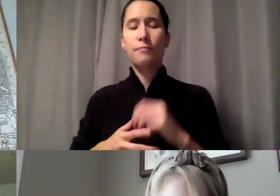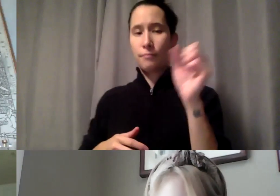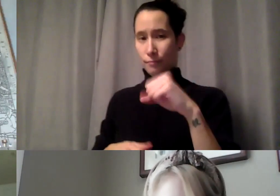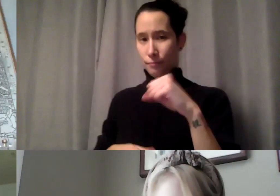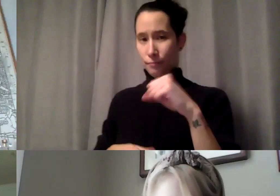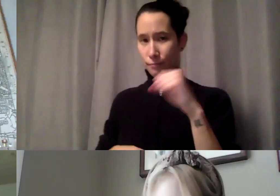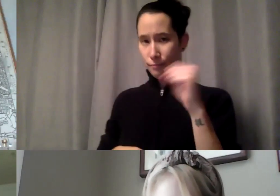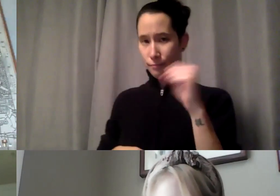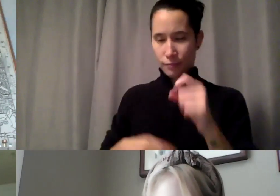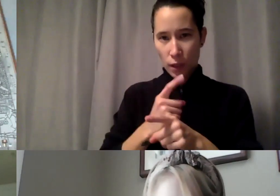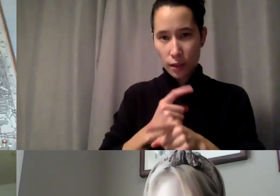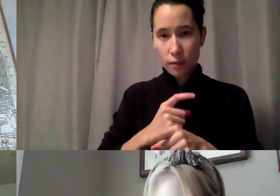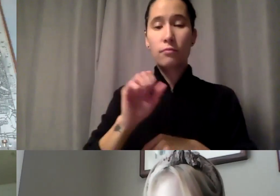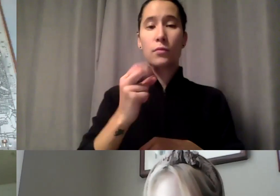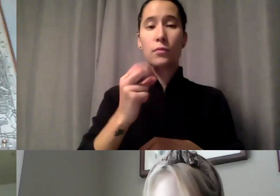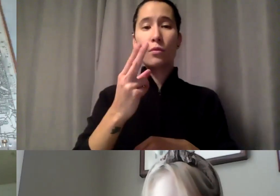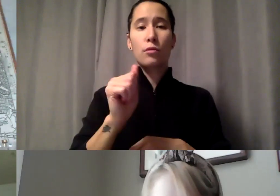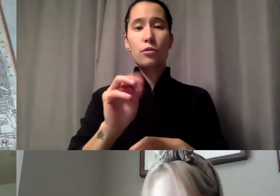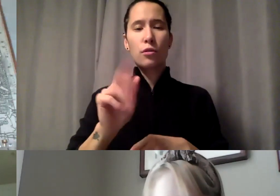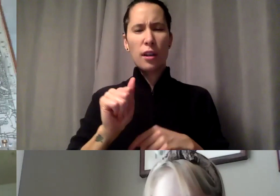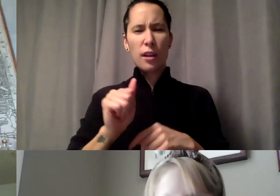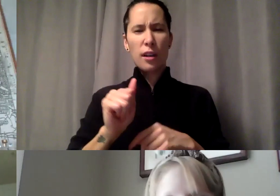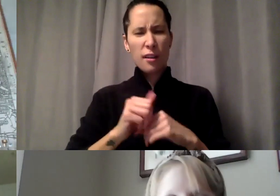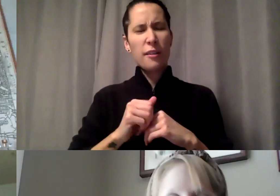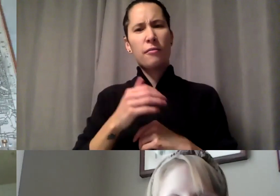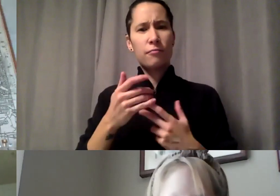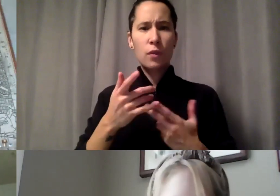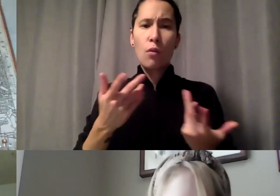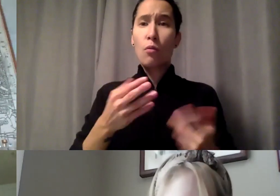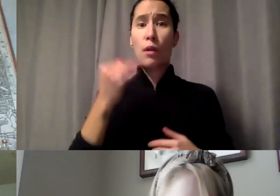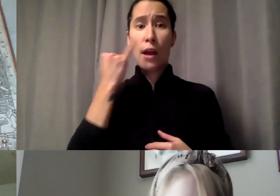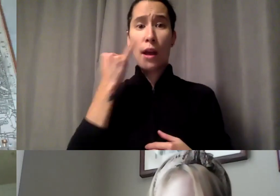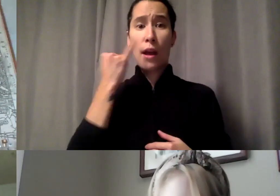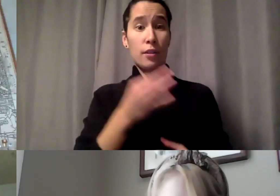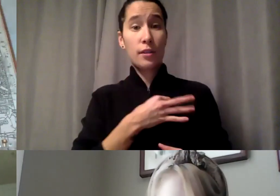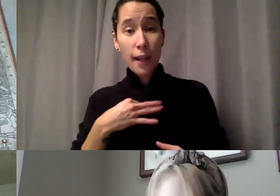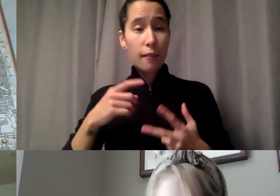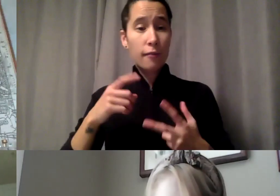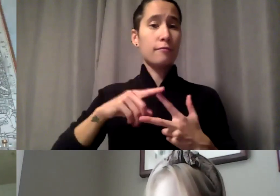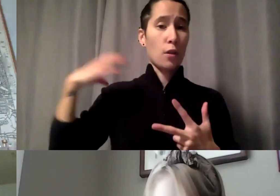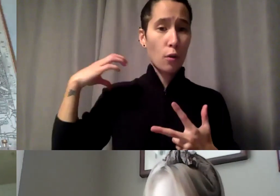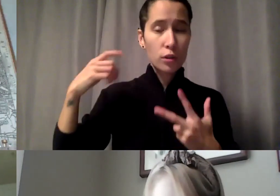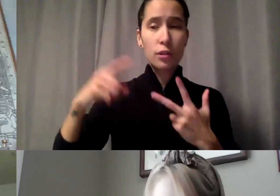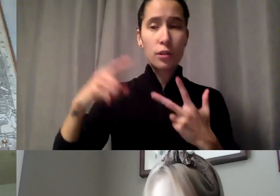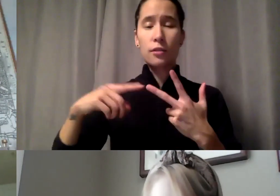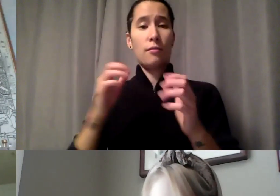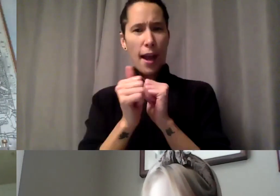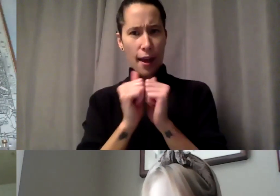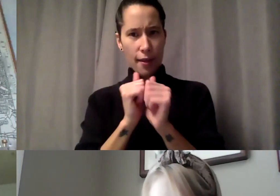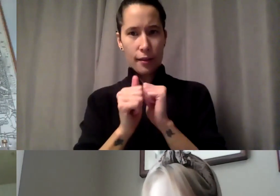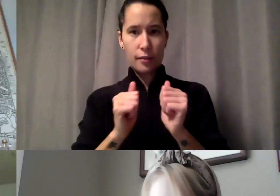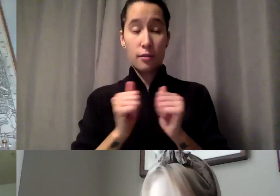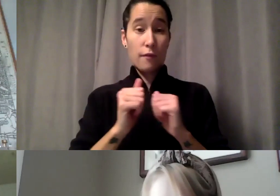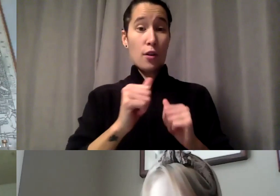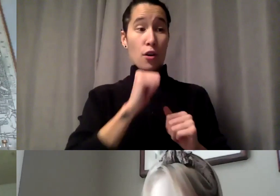few questions around, between staff and coaches or between staff and athletes when they're not on the